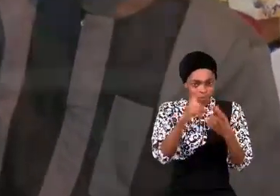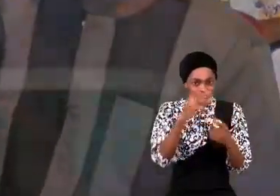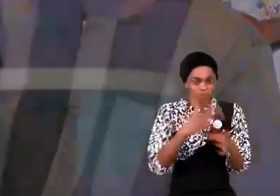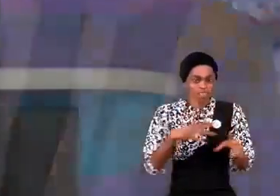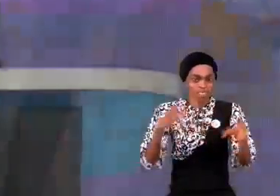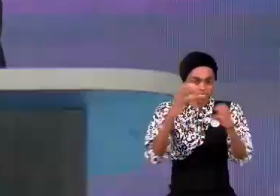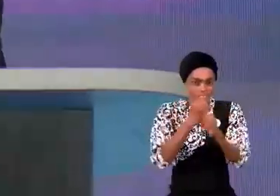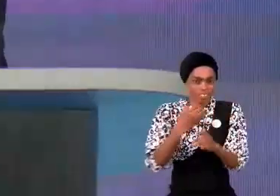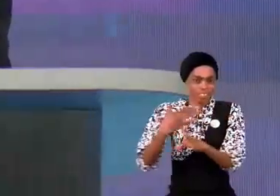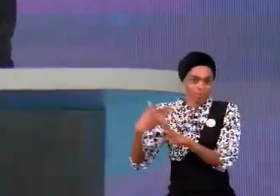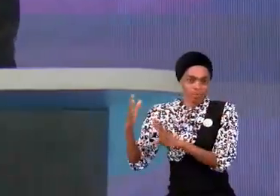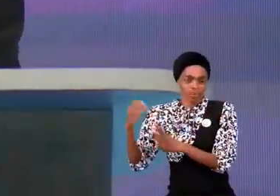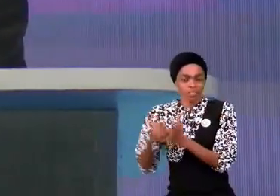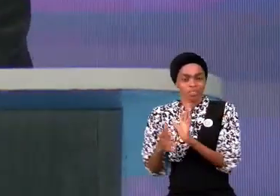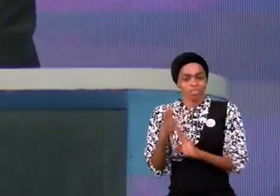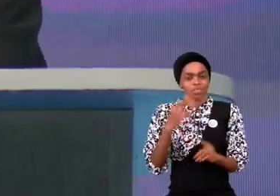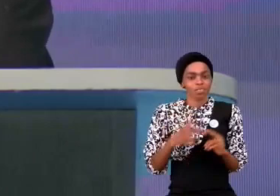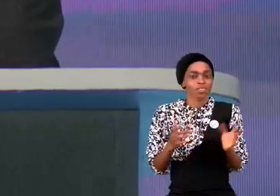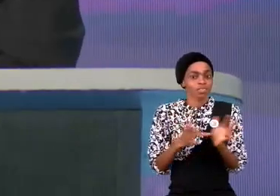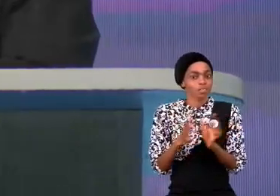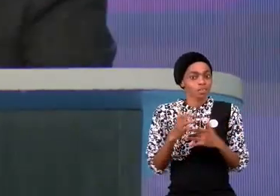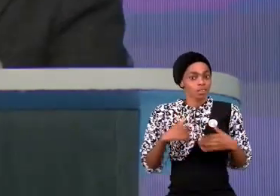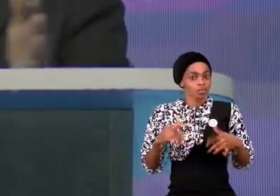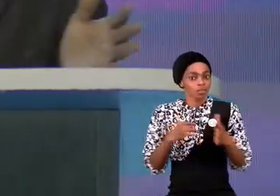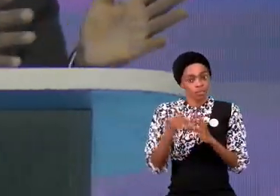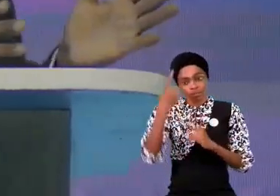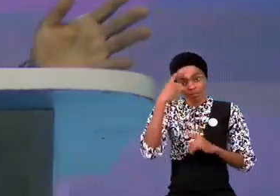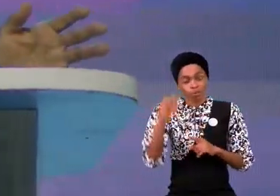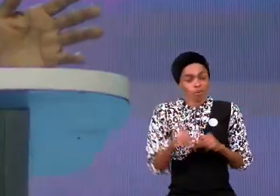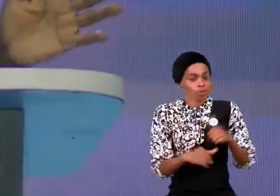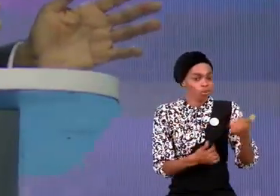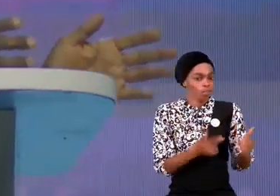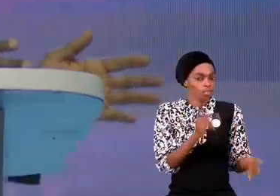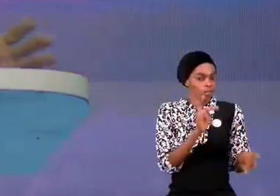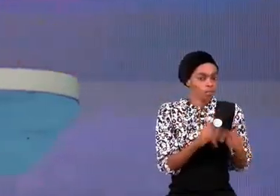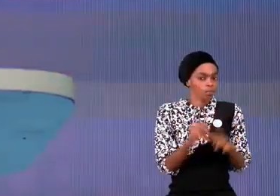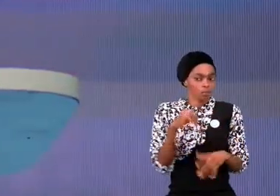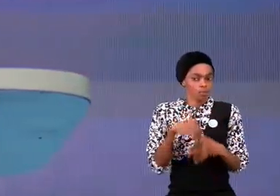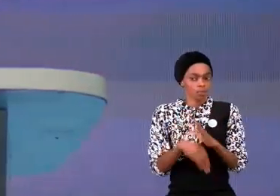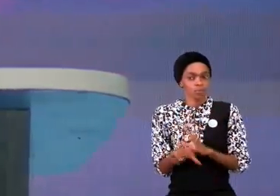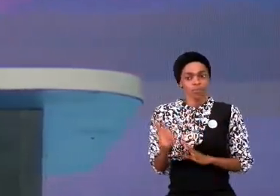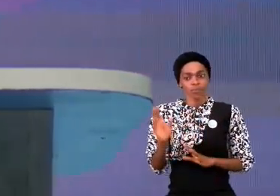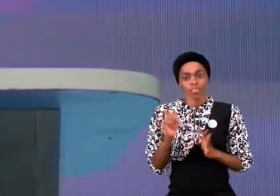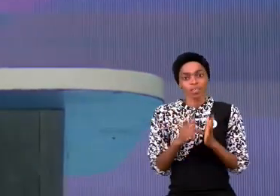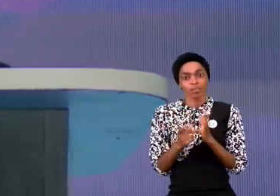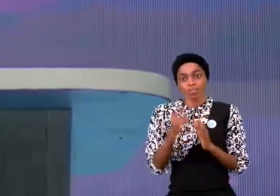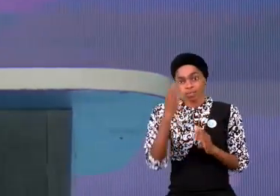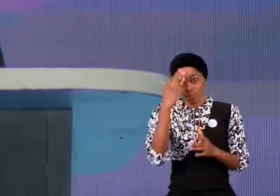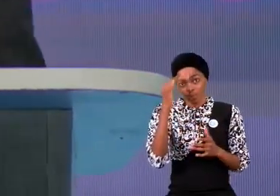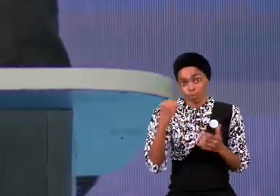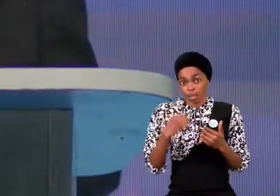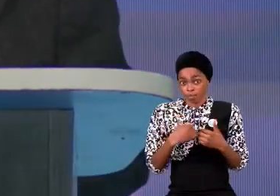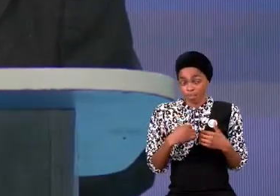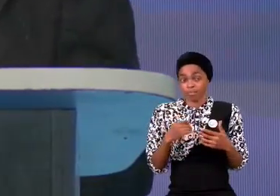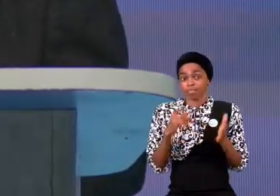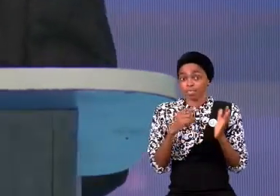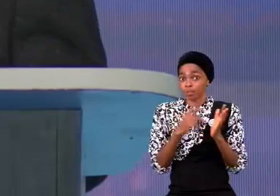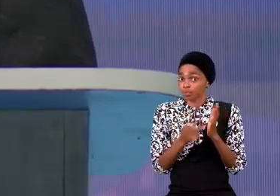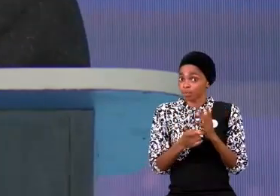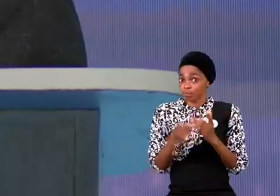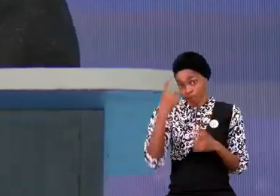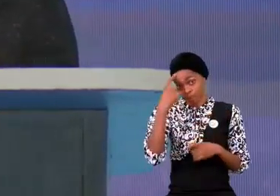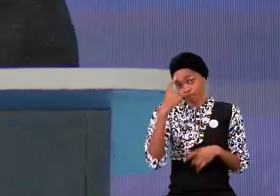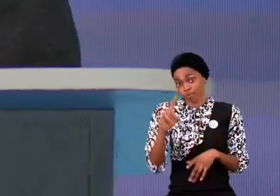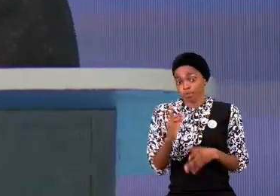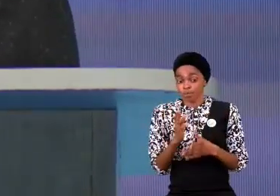we're in the crusade, you know, we've been having this crusade now for, you know, from place to place, and this is the time of your life.